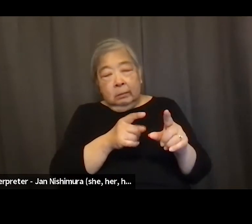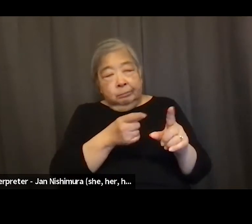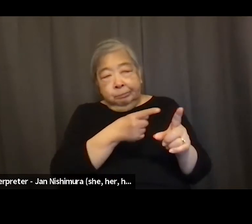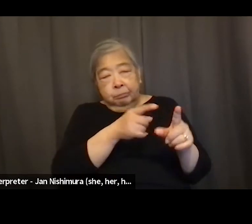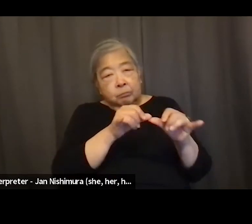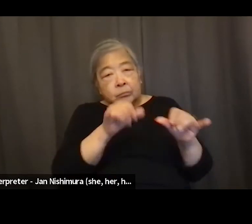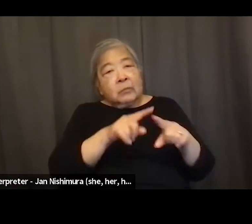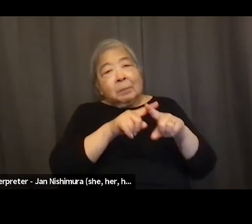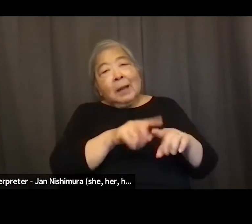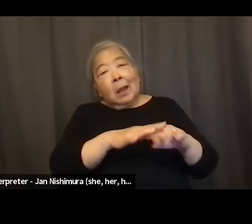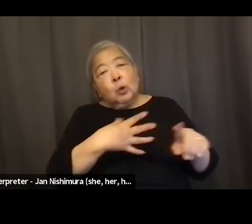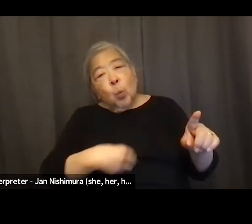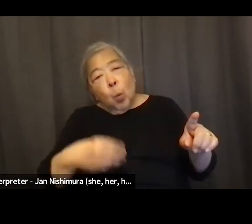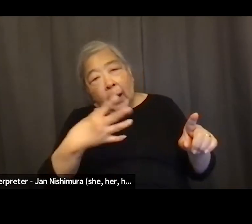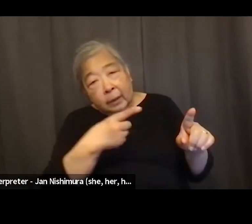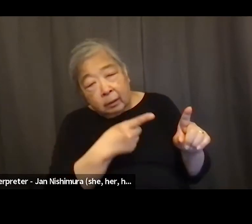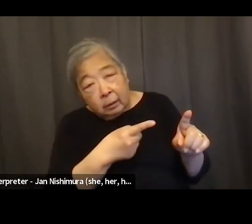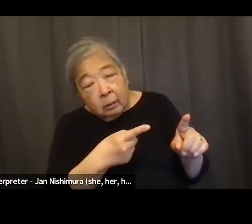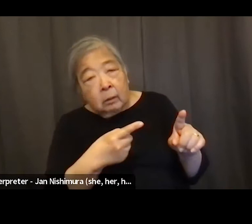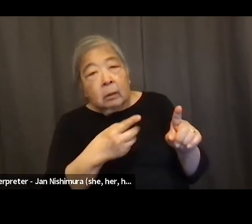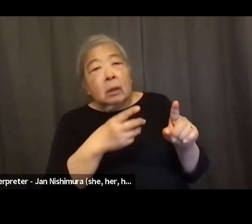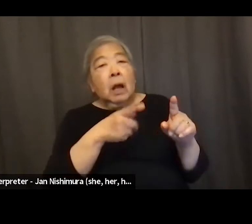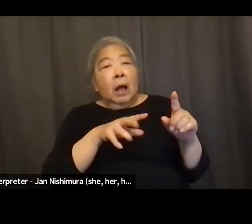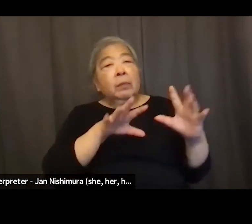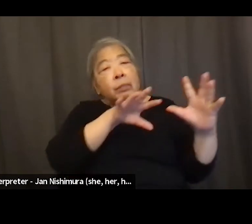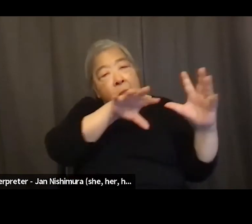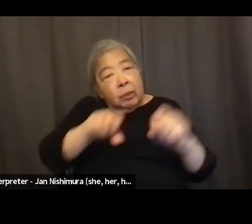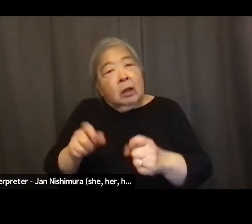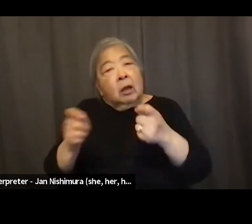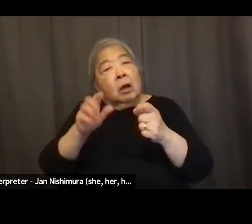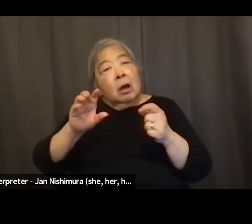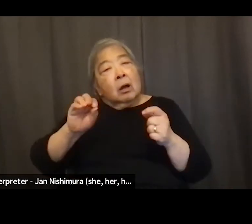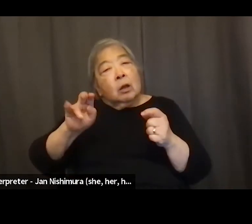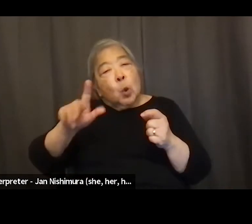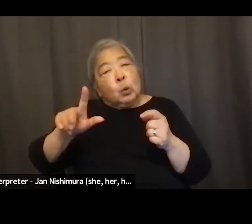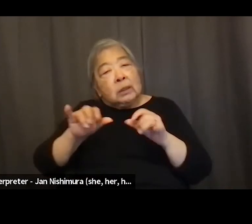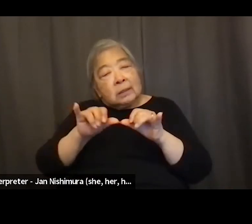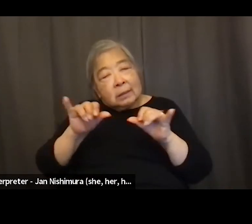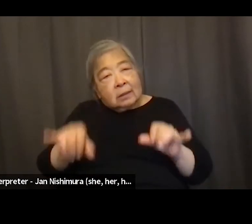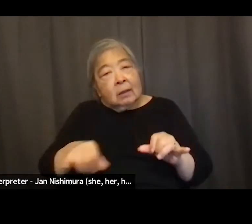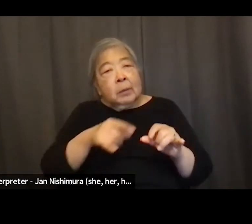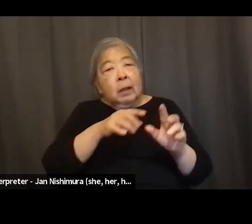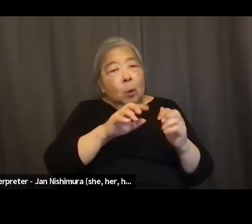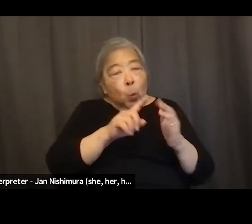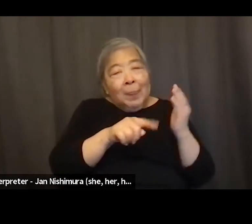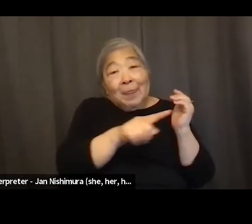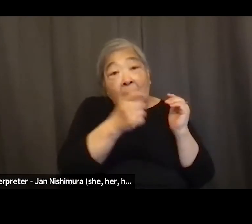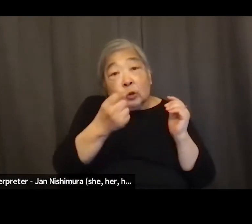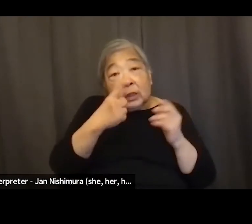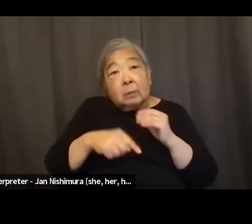dependent on the white gaze, on settler colonial systems and understandings of identity and